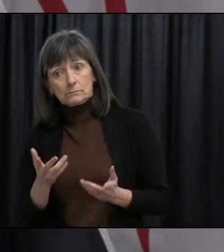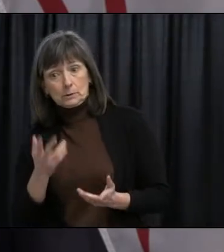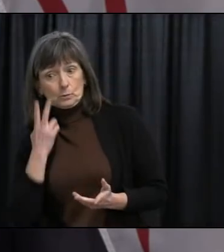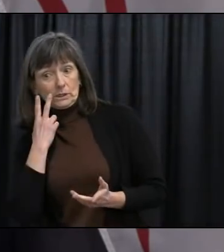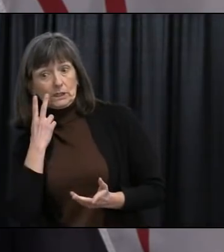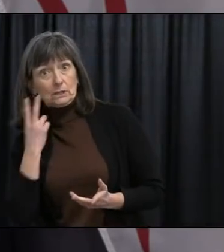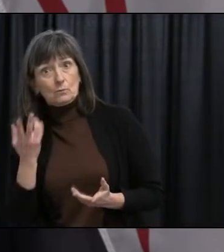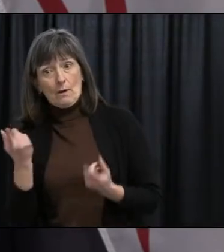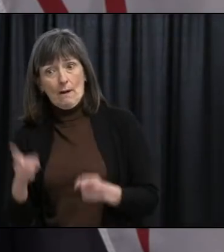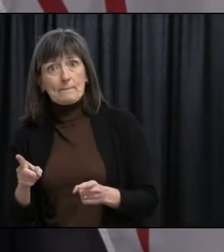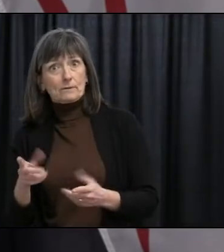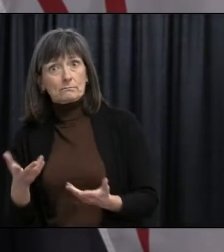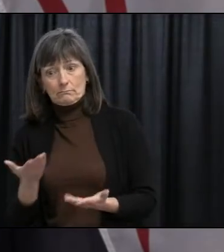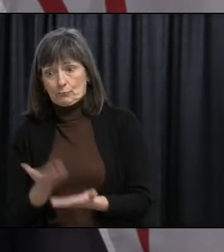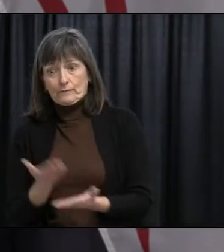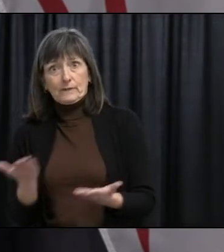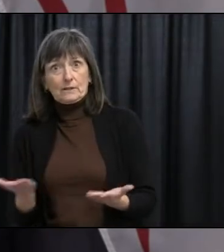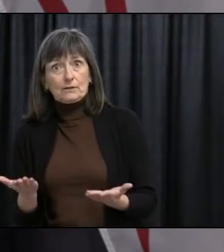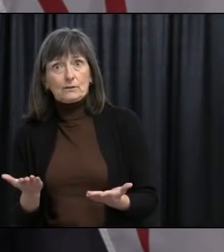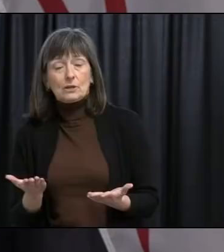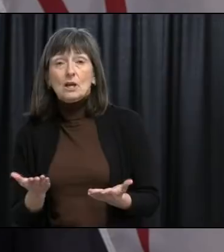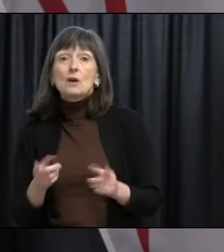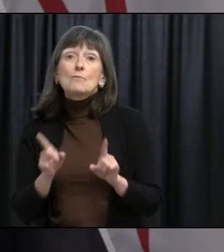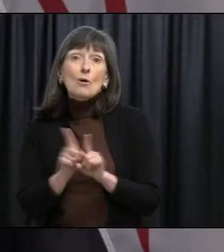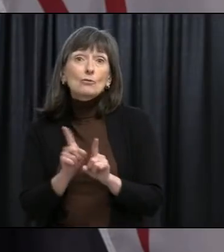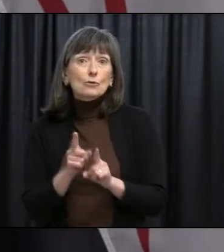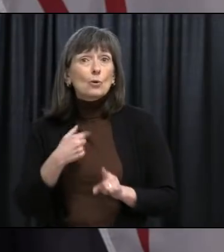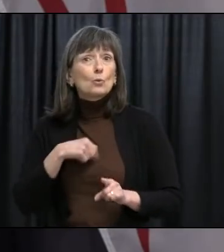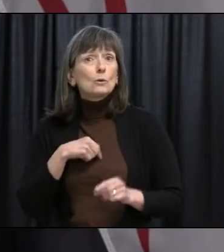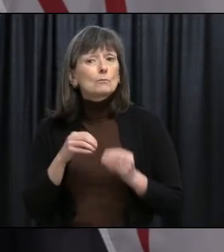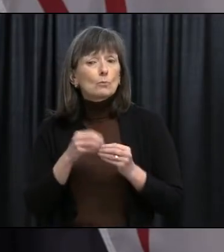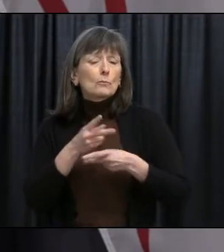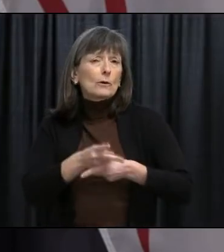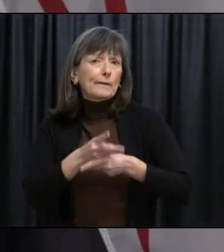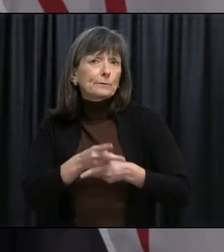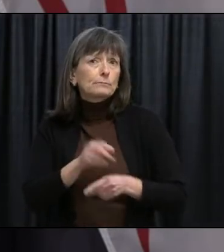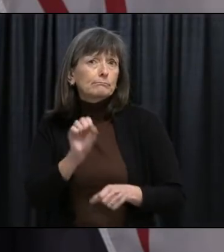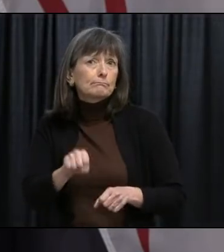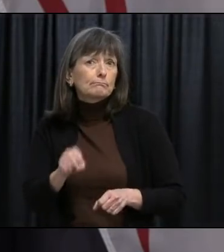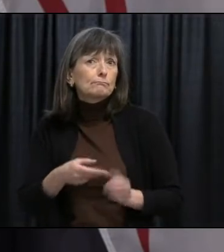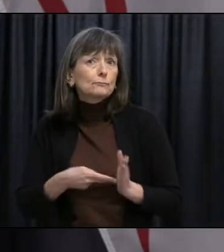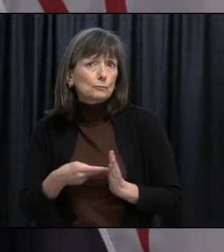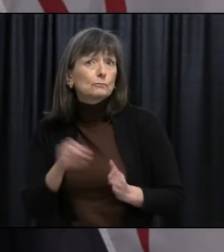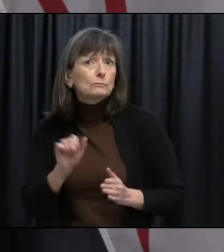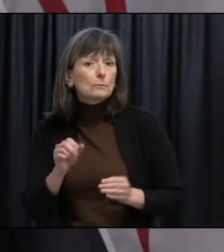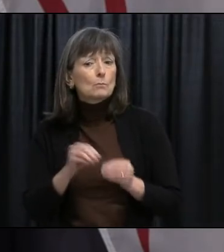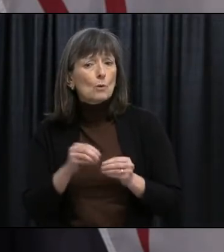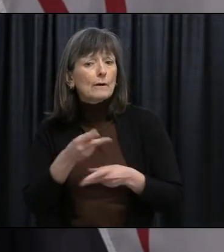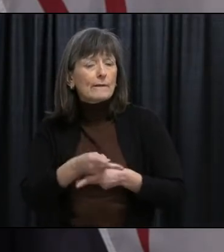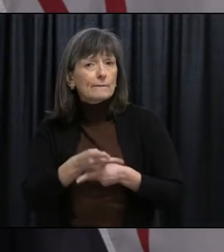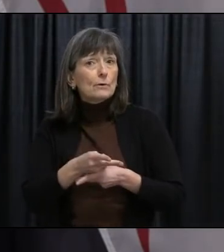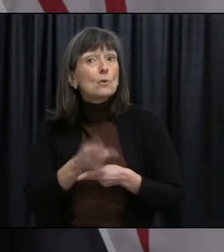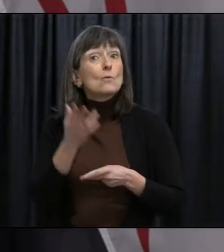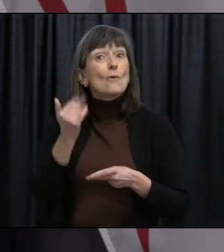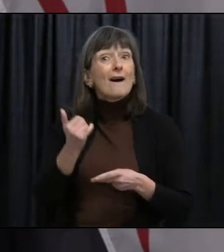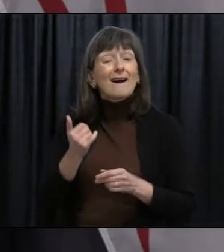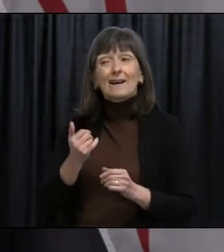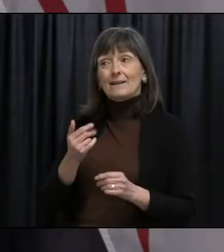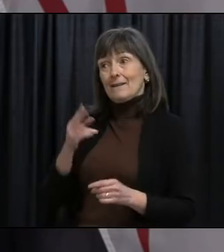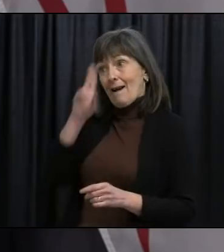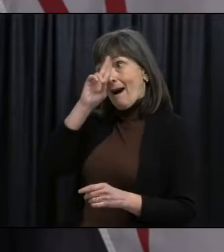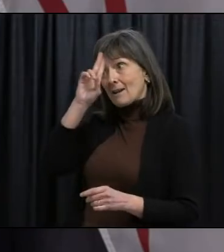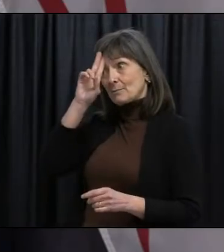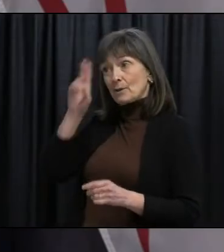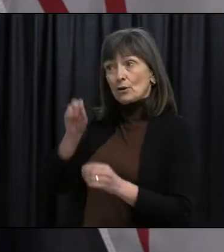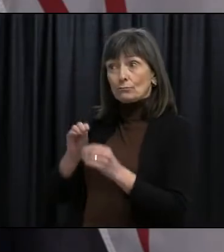There is certainly a cautious approach that we're taking with this because we don't want to overwhelm our public health or health